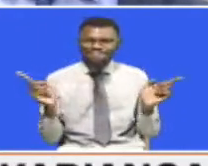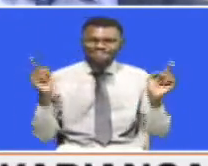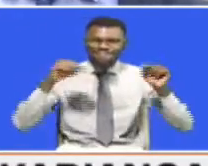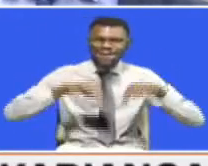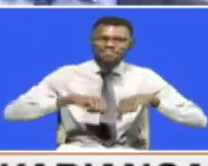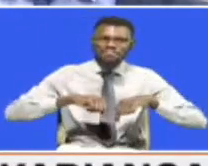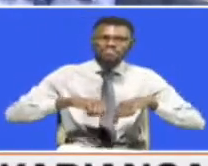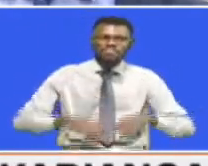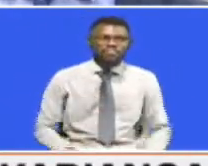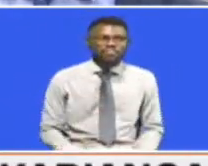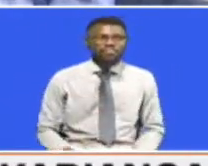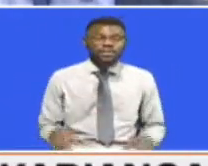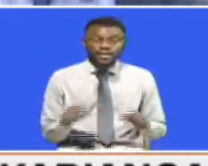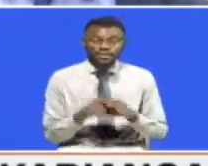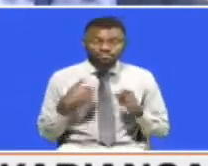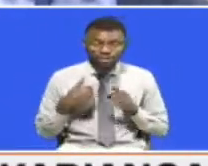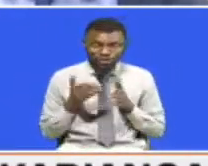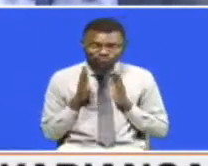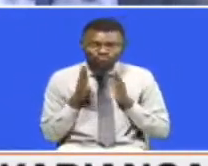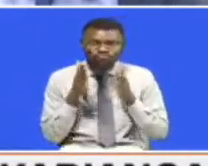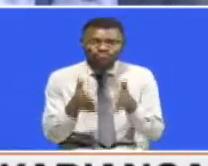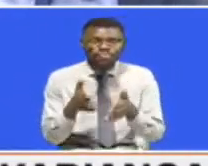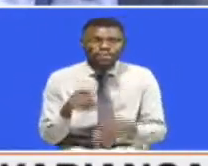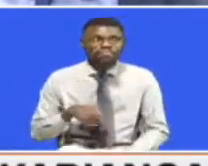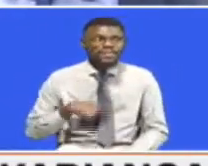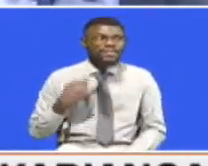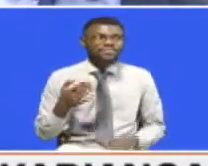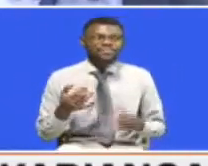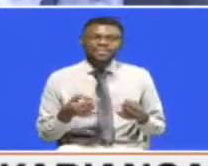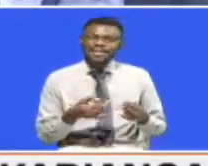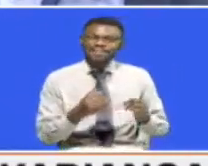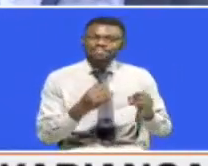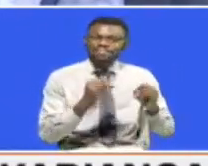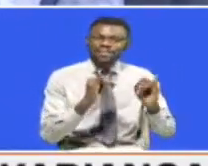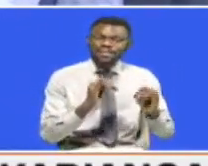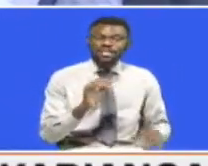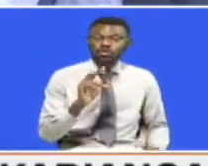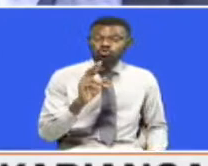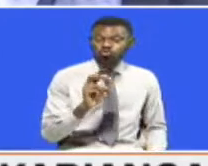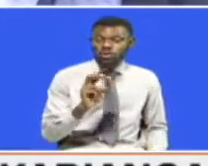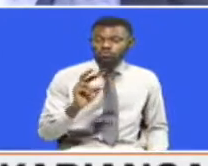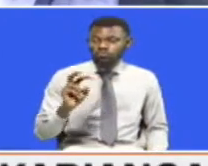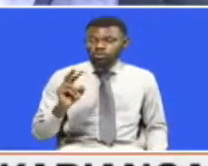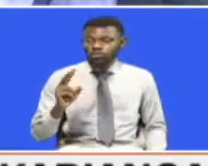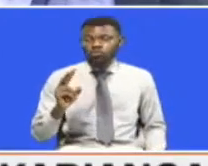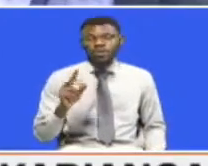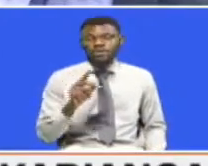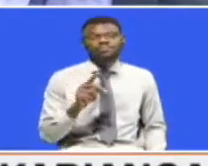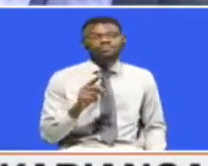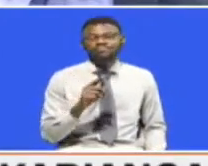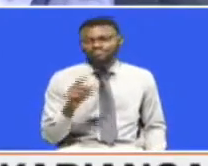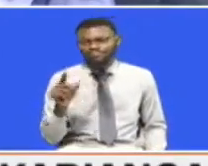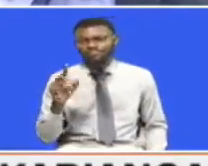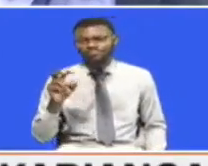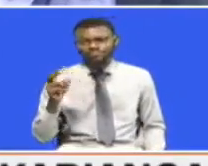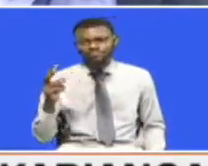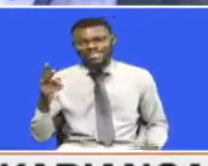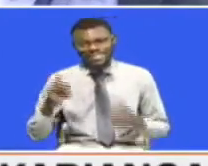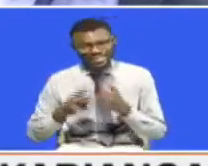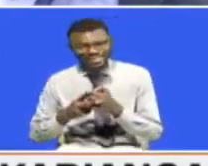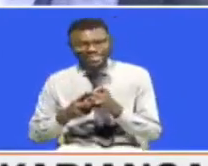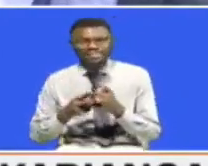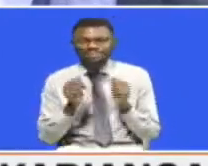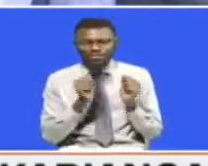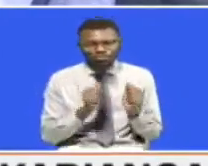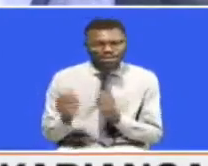I have committed myself to implement the 2022-2027 strategic plan to the